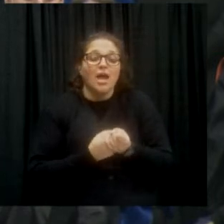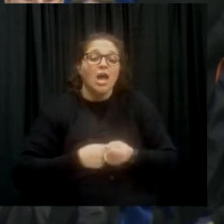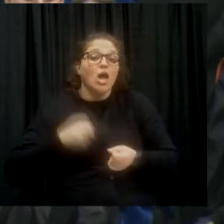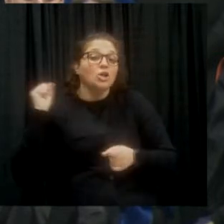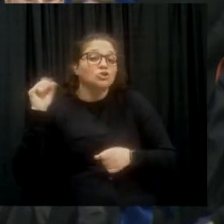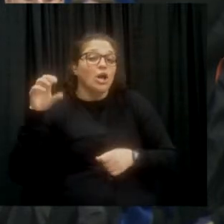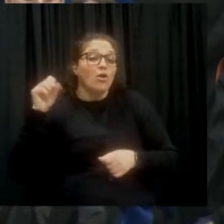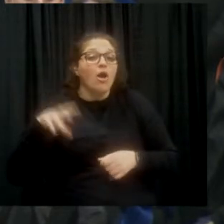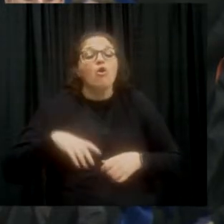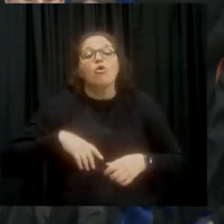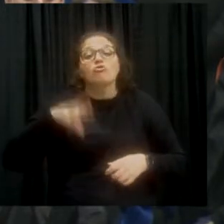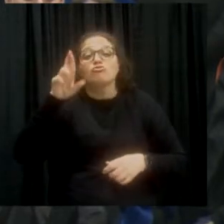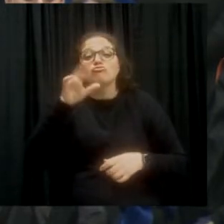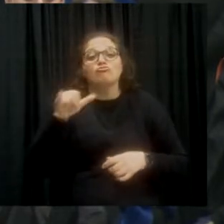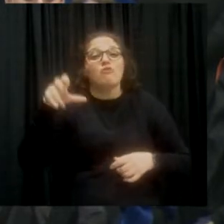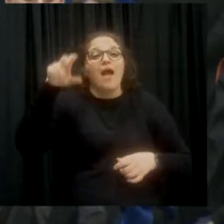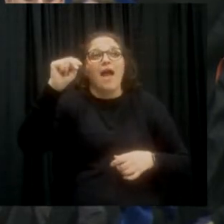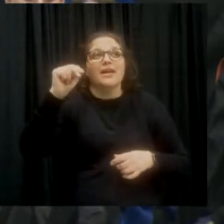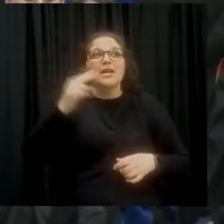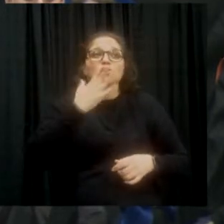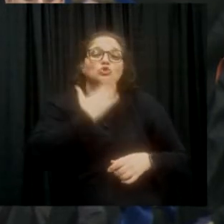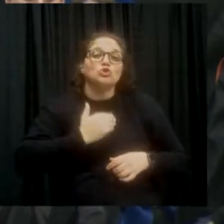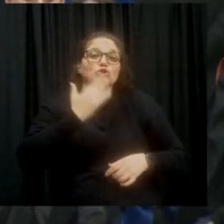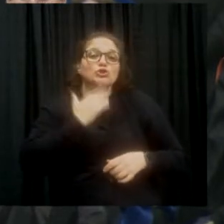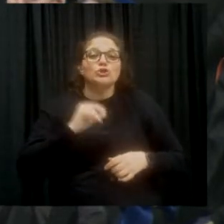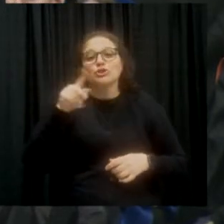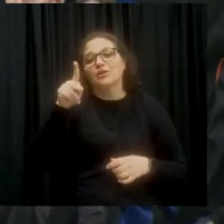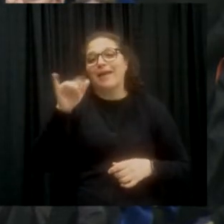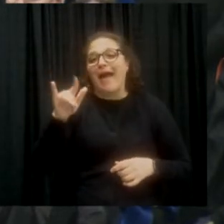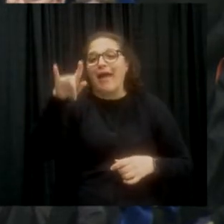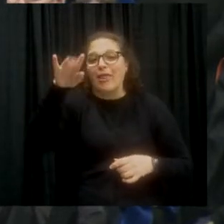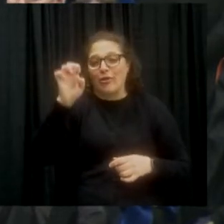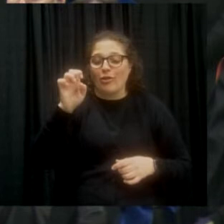to Ryan, Marla, Sugar, and Kyle.